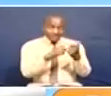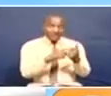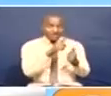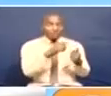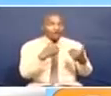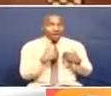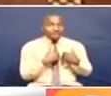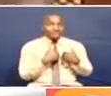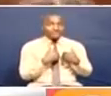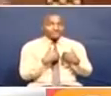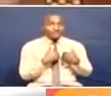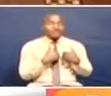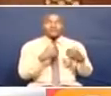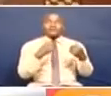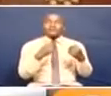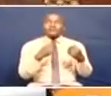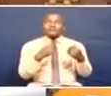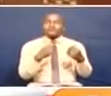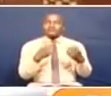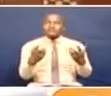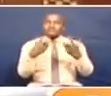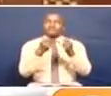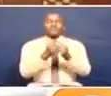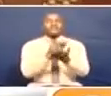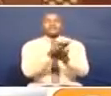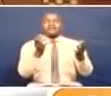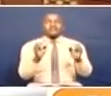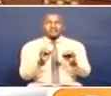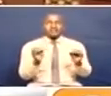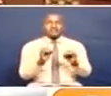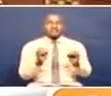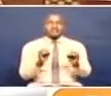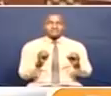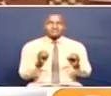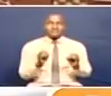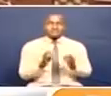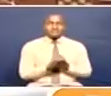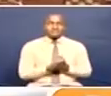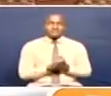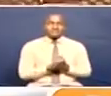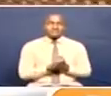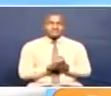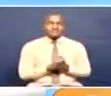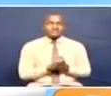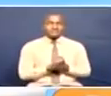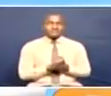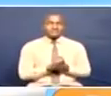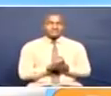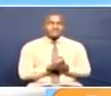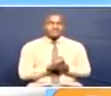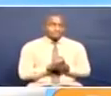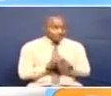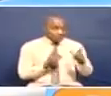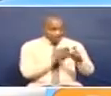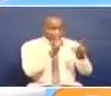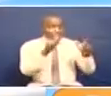The figure you have. Yeah. Is not matched with anything. No, all of those things were said in press conferences. No, they were not in the petition. No. Correct. The numbers that would